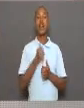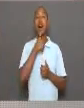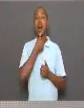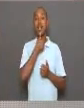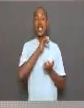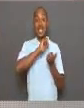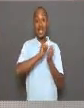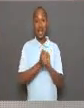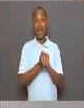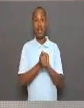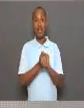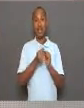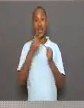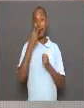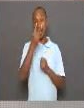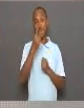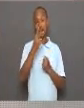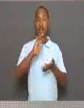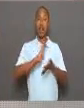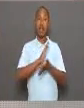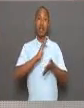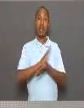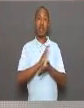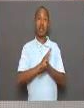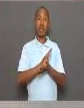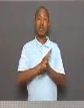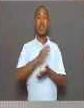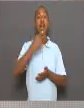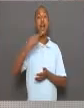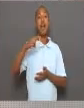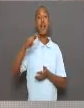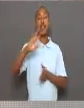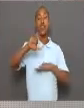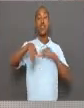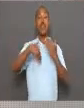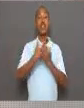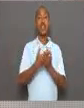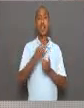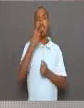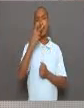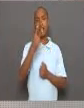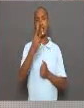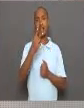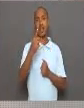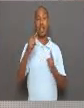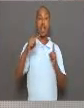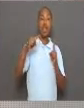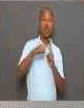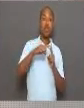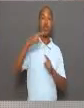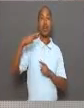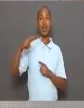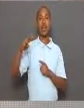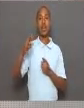Acids turn the indicators litmus, methyl red, and universal indicator into red,